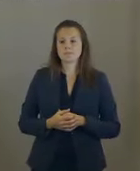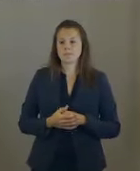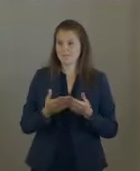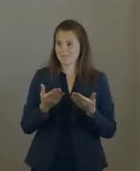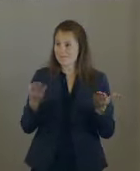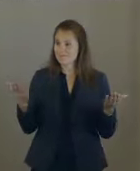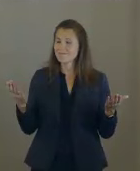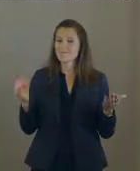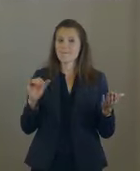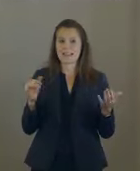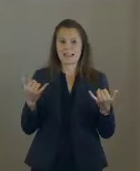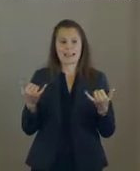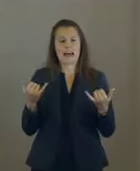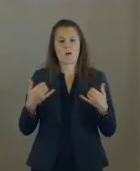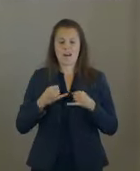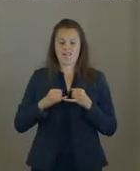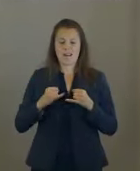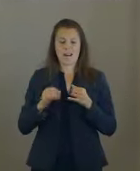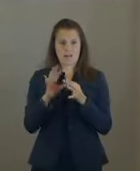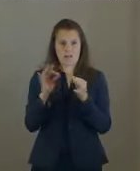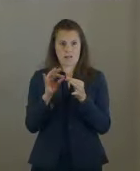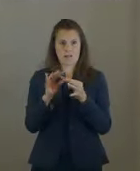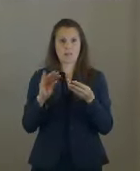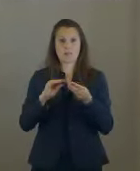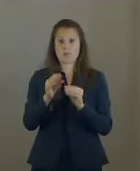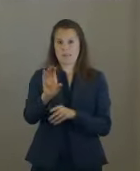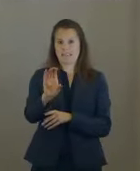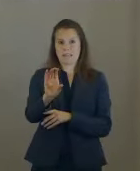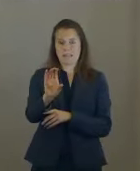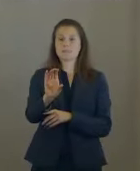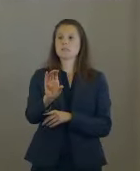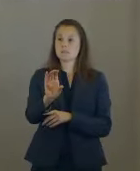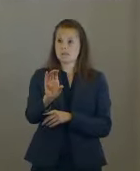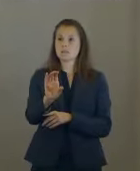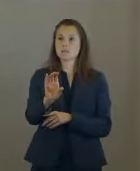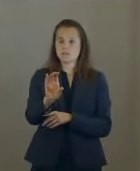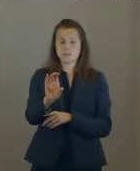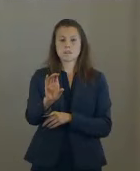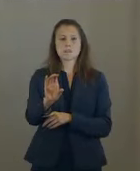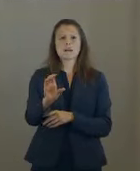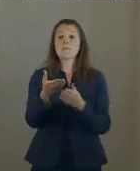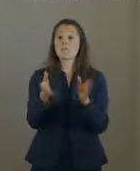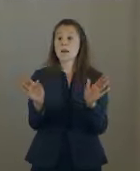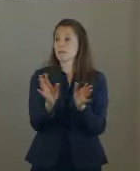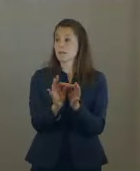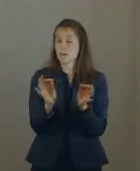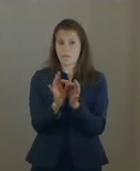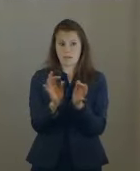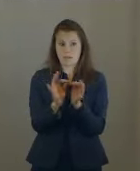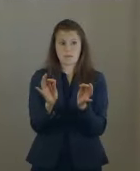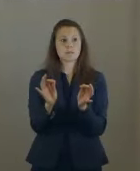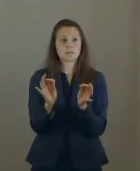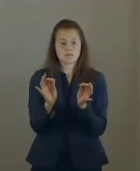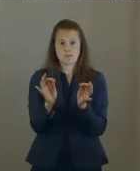Friends, as we come to our final opening matters item, this is item number C, we'll have, which will be public comments.